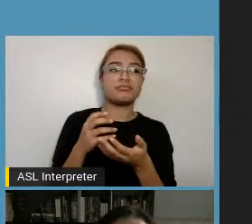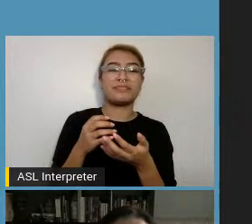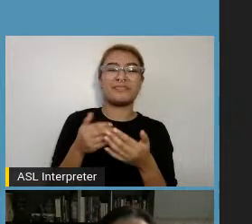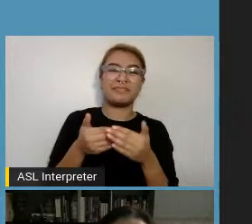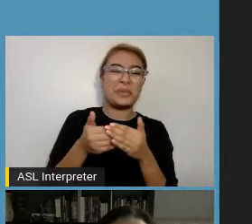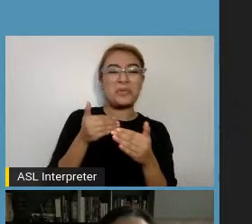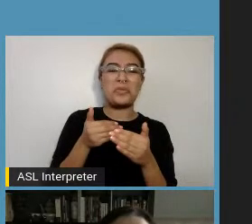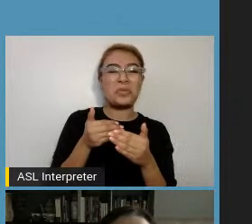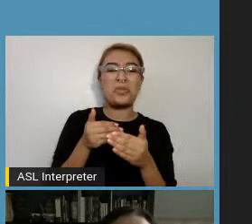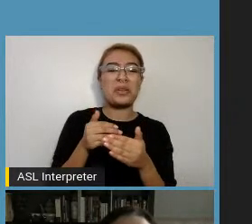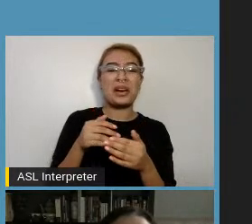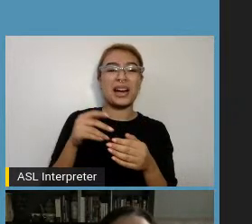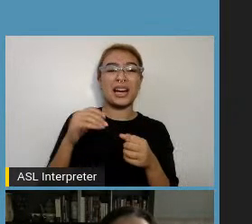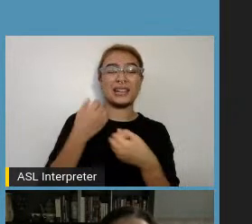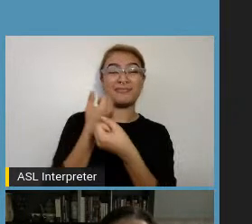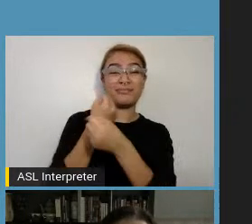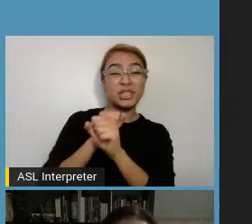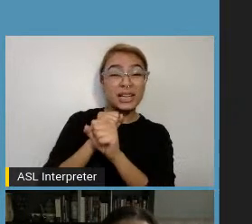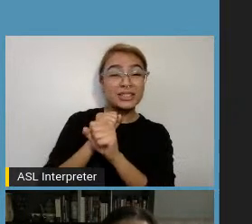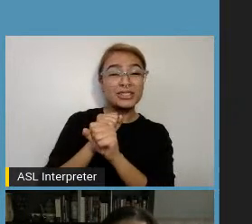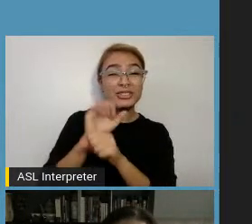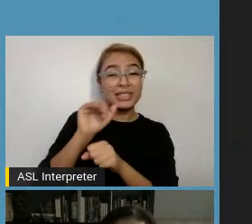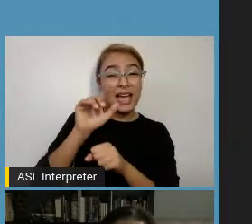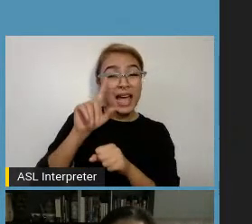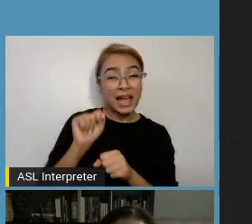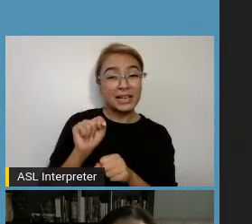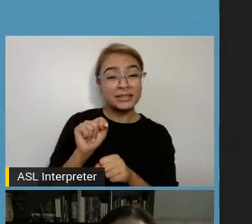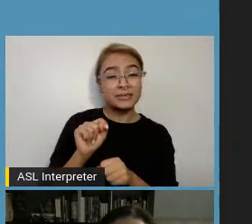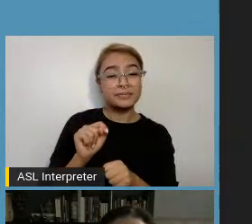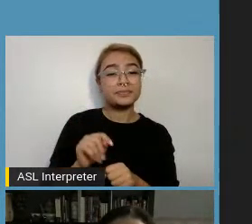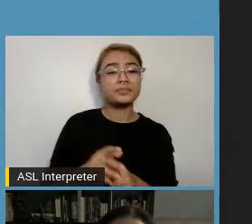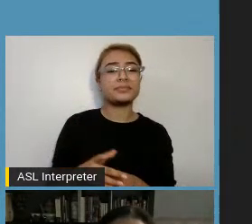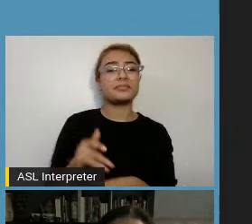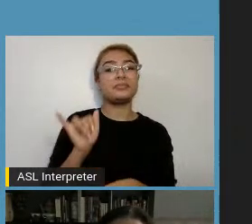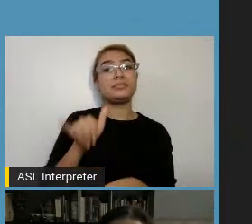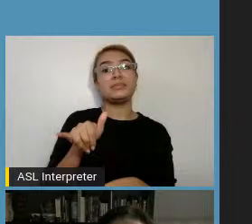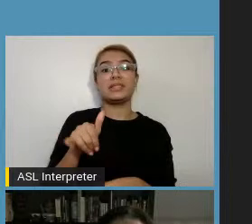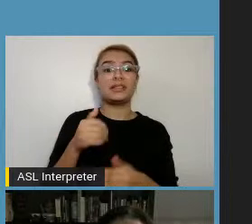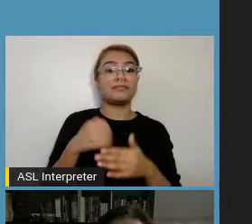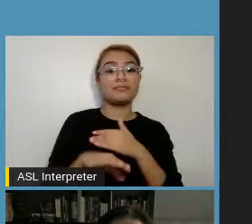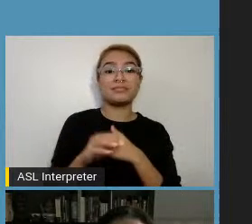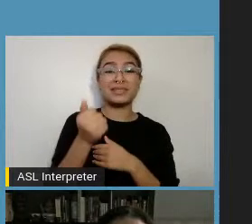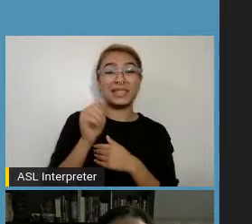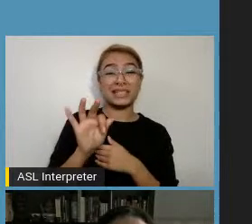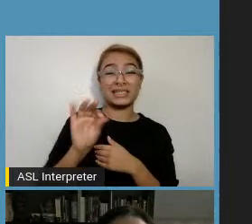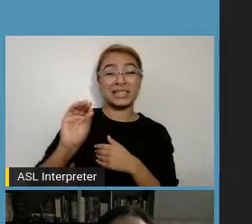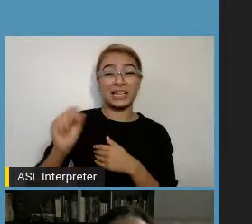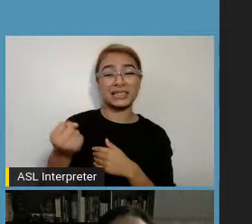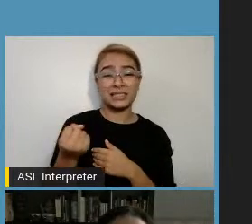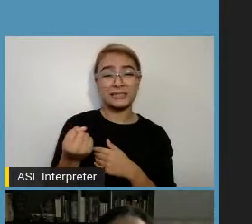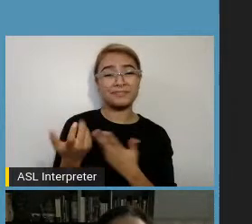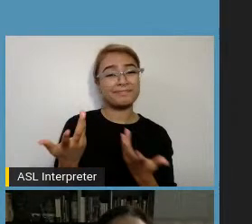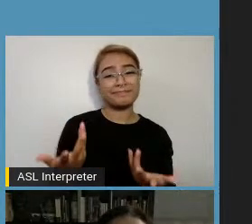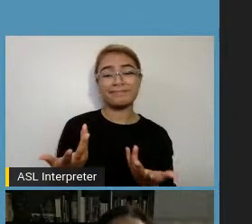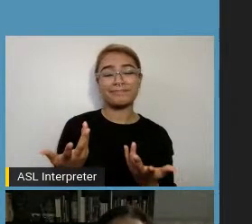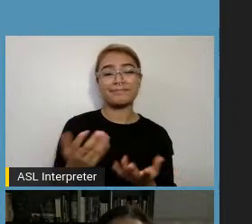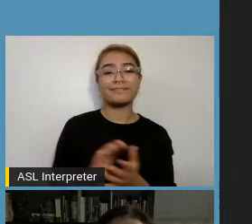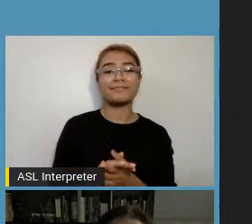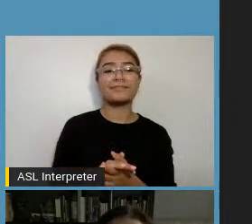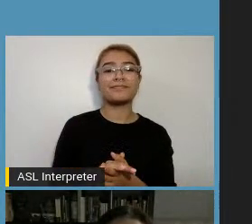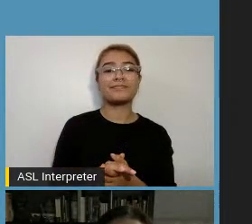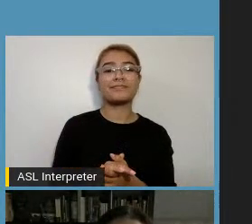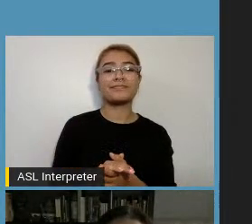Graves and Protection and Repatriation Act. That only came out in 1990. And getting